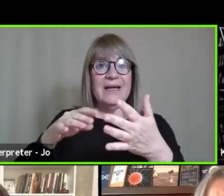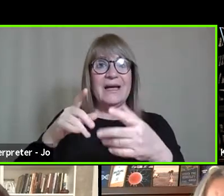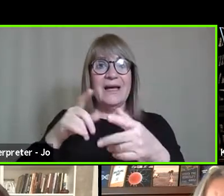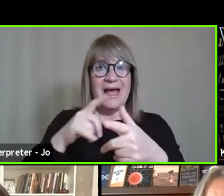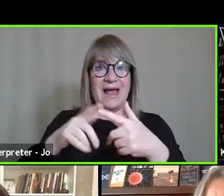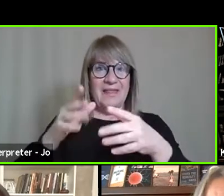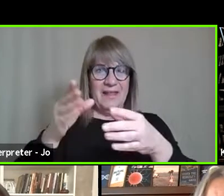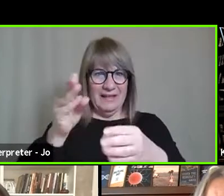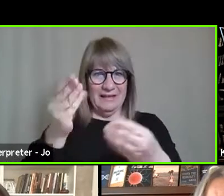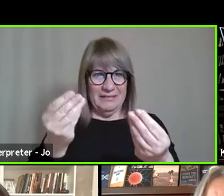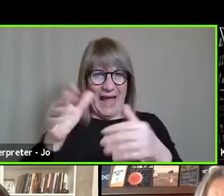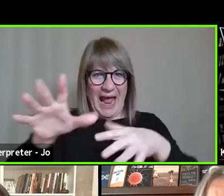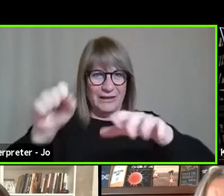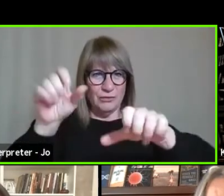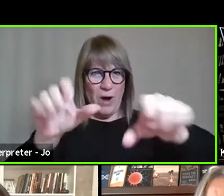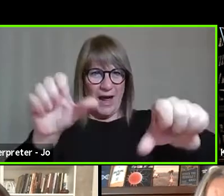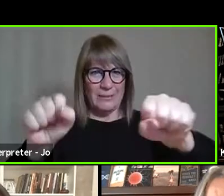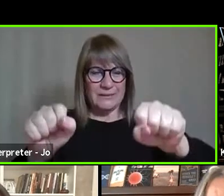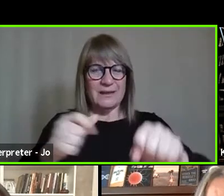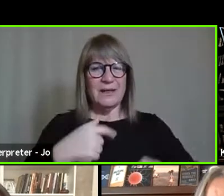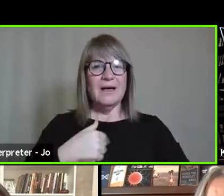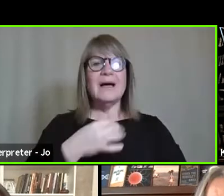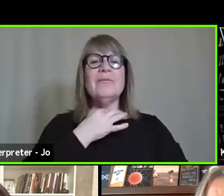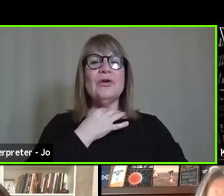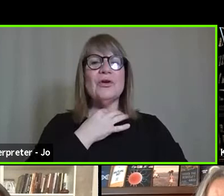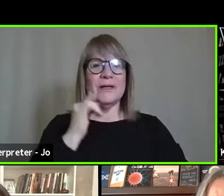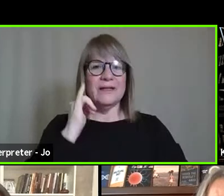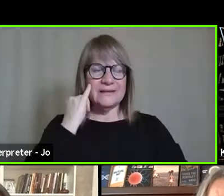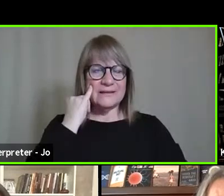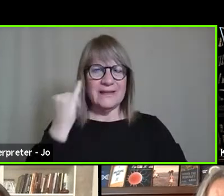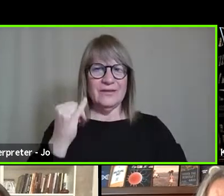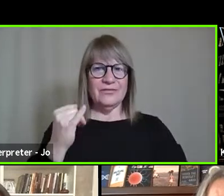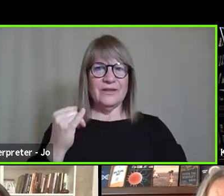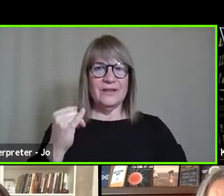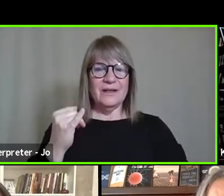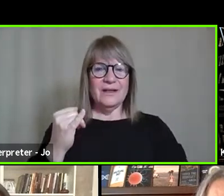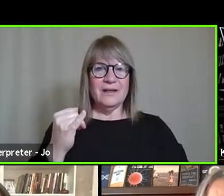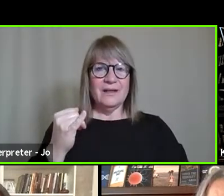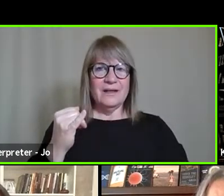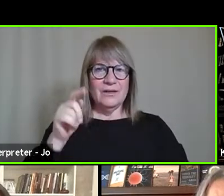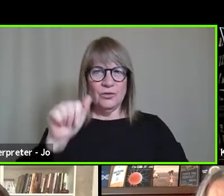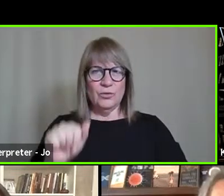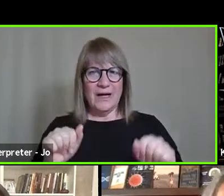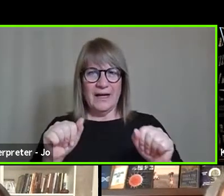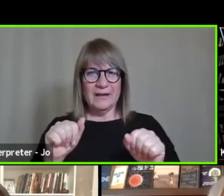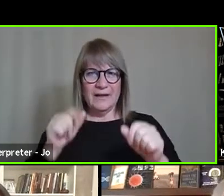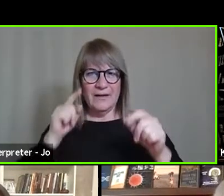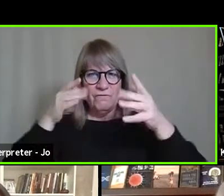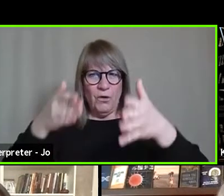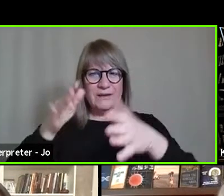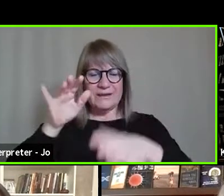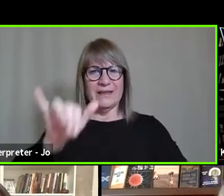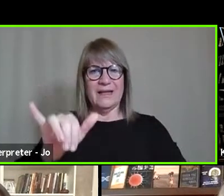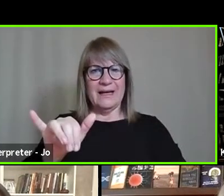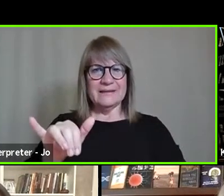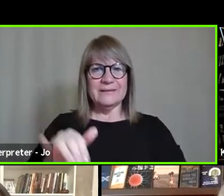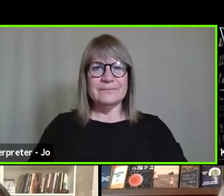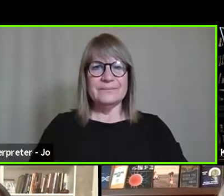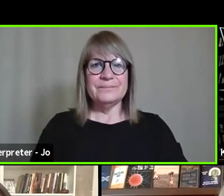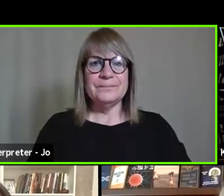grabs so i'm wondering if there was any um any uh bandwidth to focus on that if you did and who uh was useful to